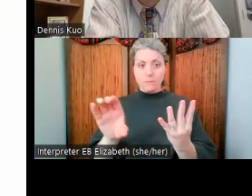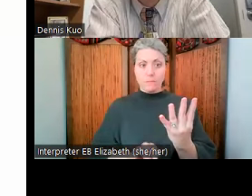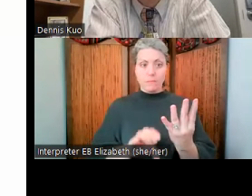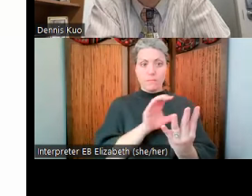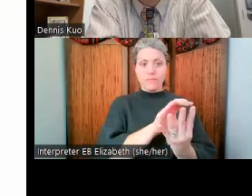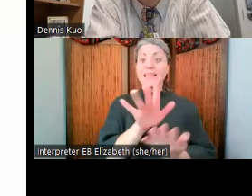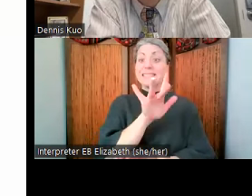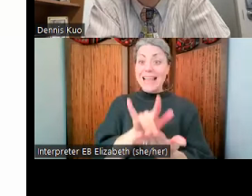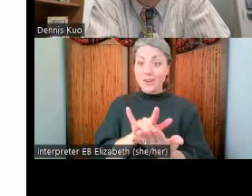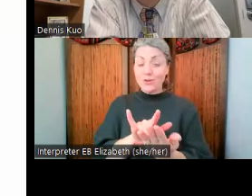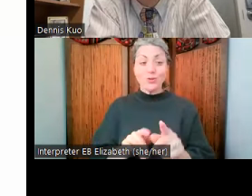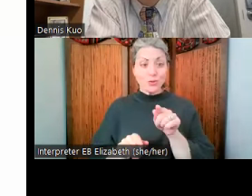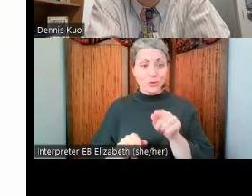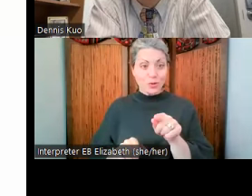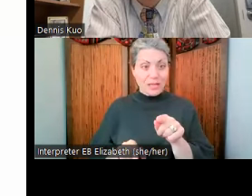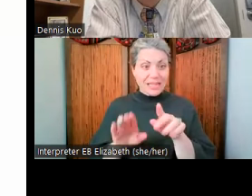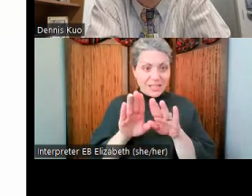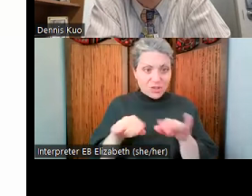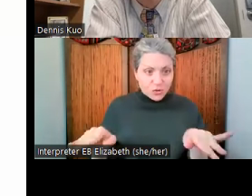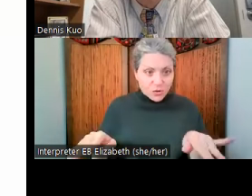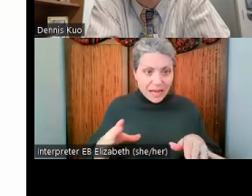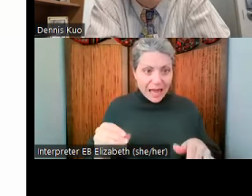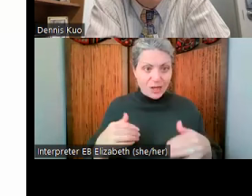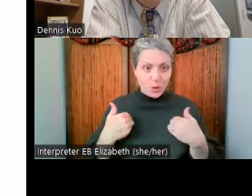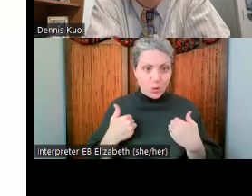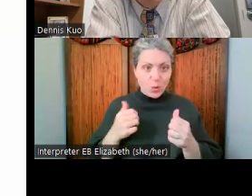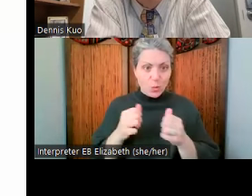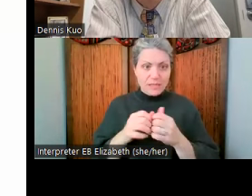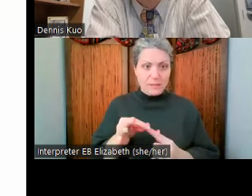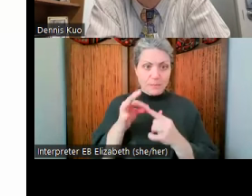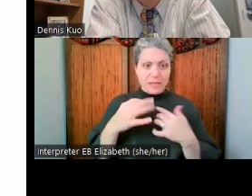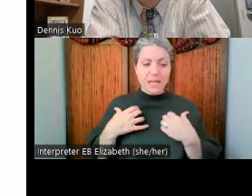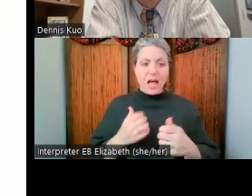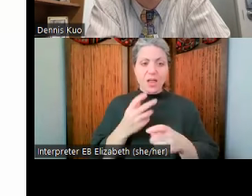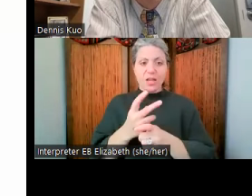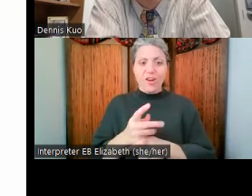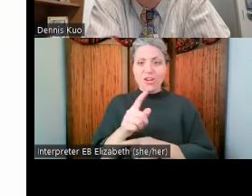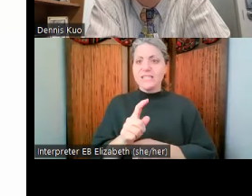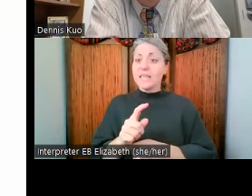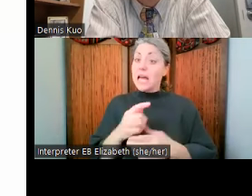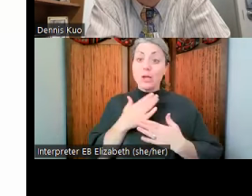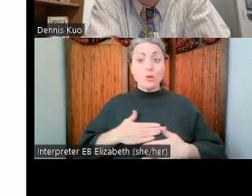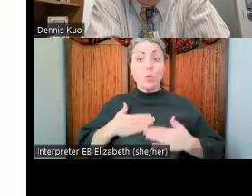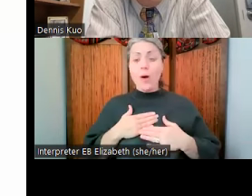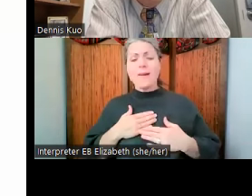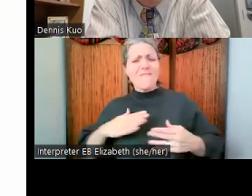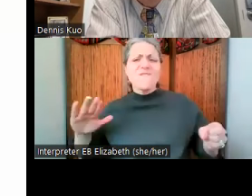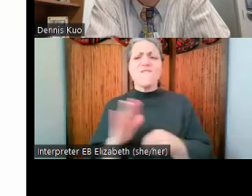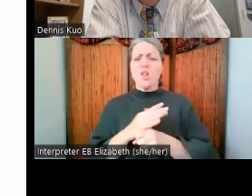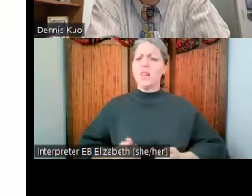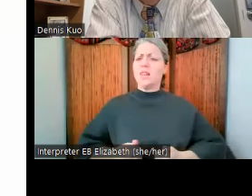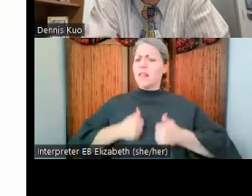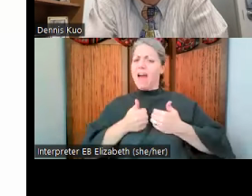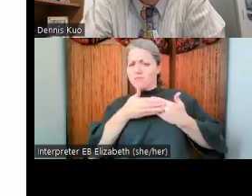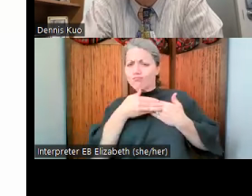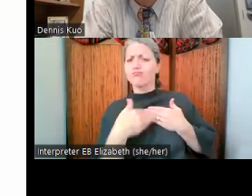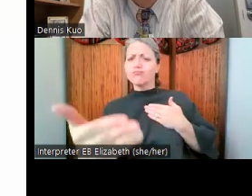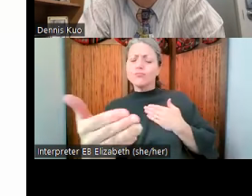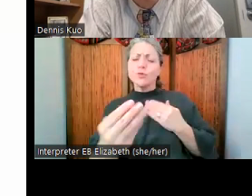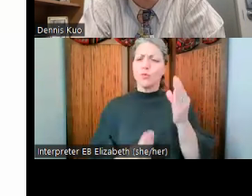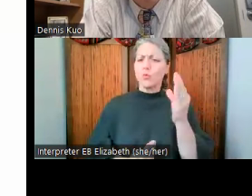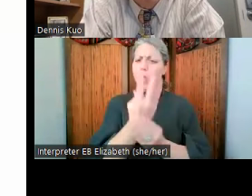with children with special healthcare needs enjoy a full life. That is the goal, to a full life and thrive in their community from